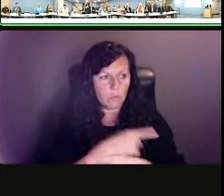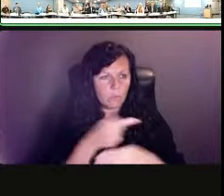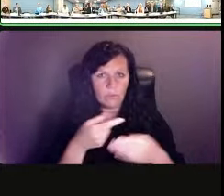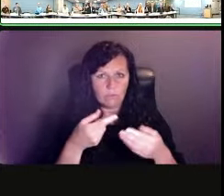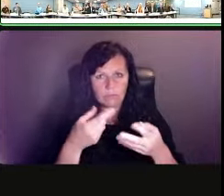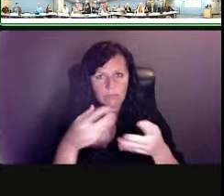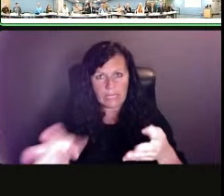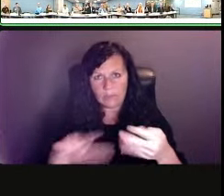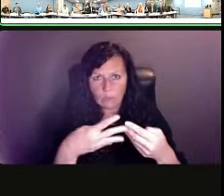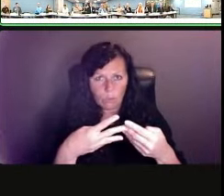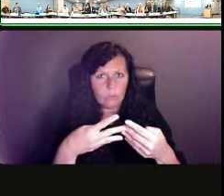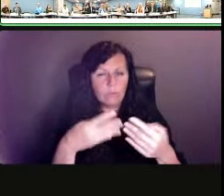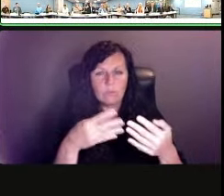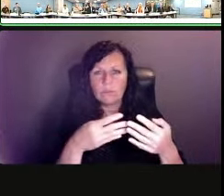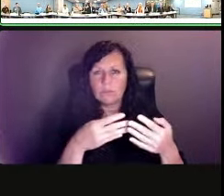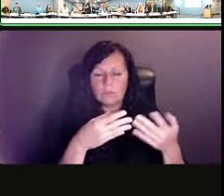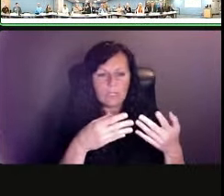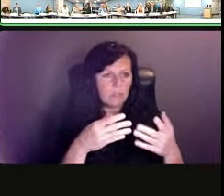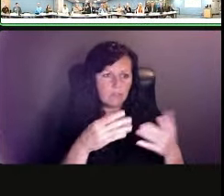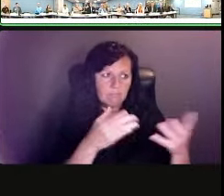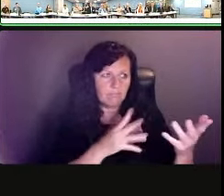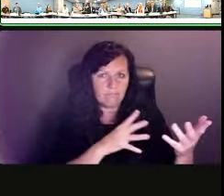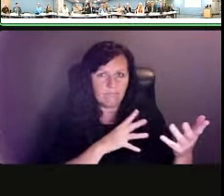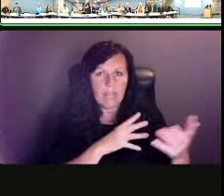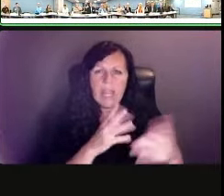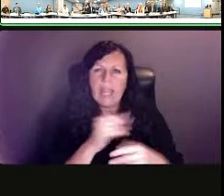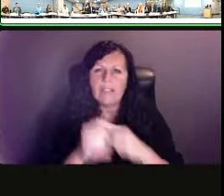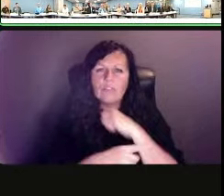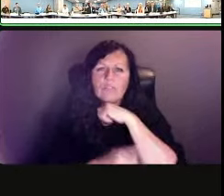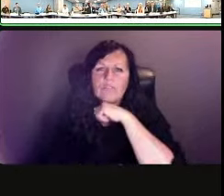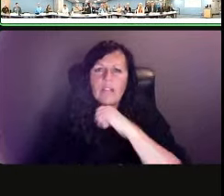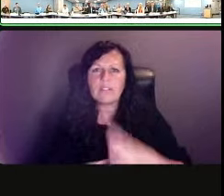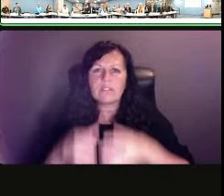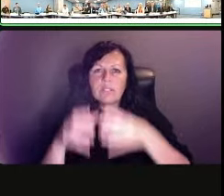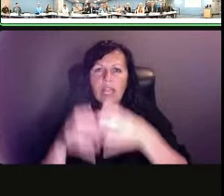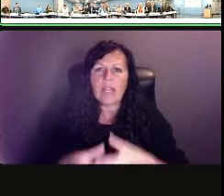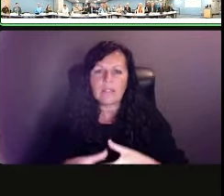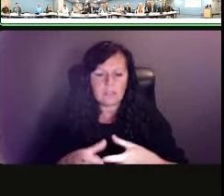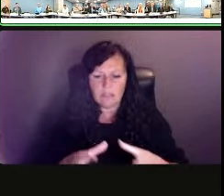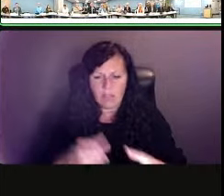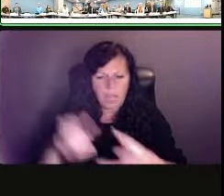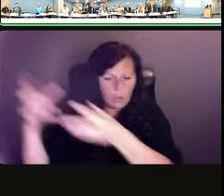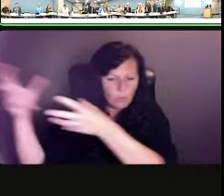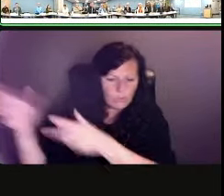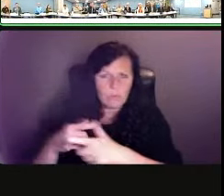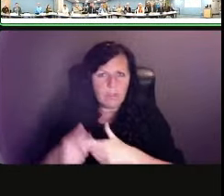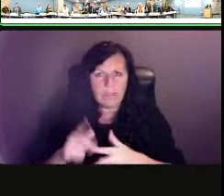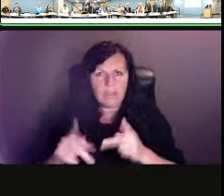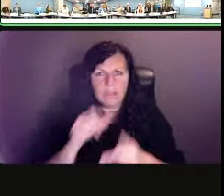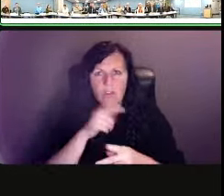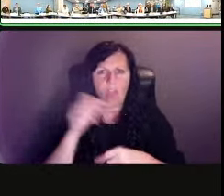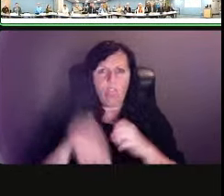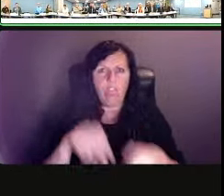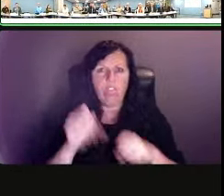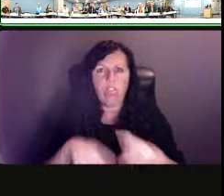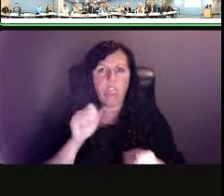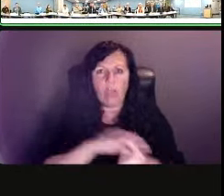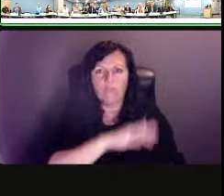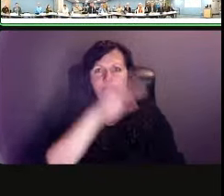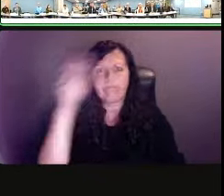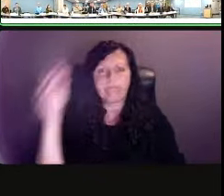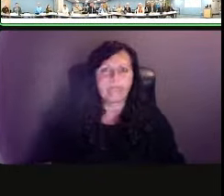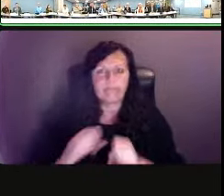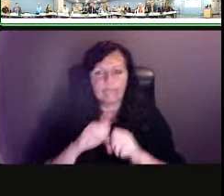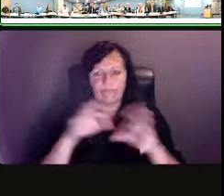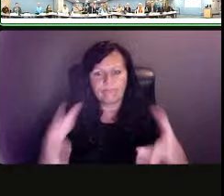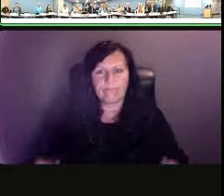and the trash cans removed so that trash doesn't pile up in them. Or however, I think it'd be nice to know if